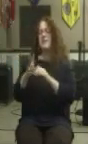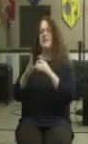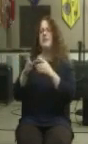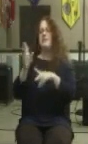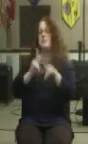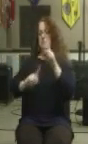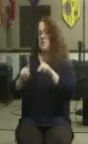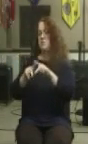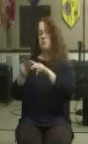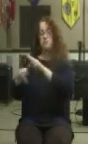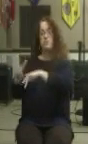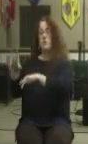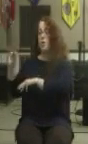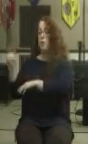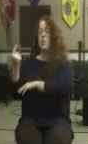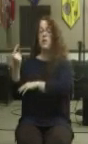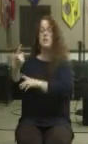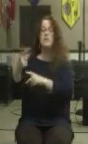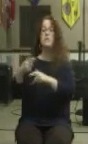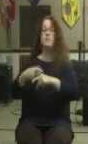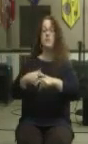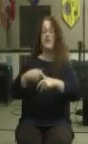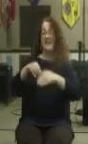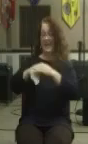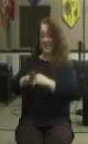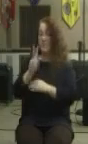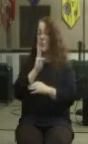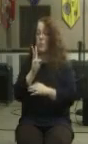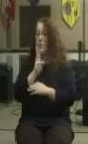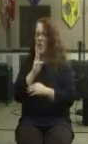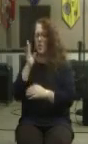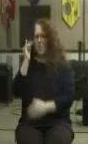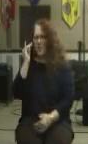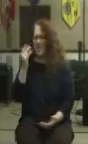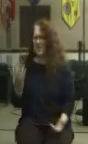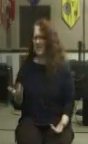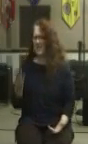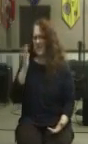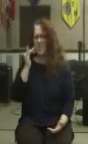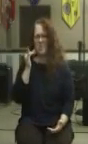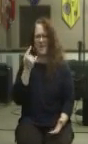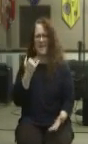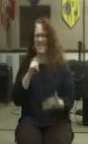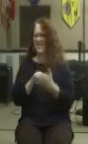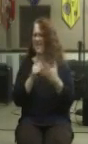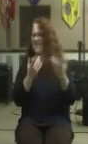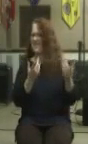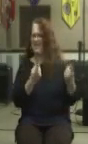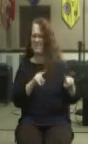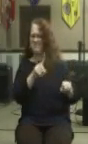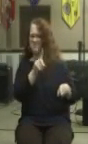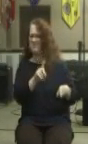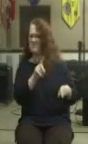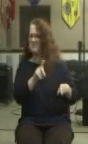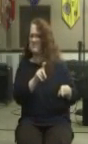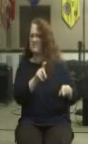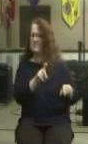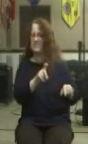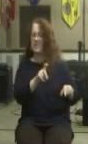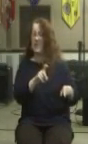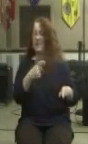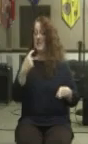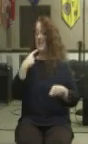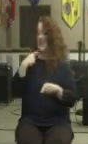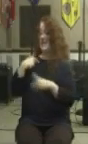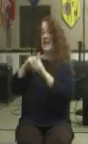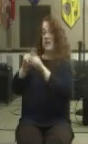see the folks just playing around, but no one's going into the water. And I asked the question, why isn't anyone